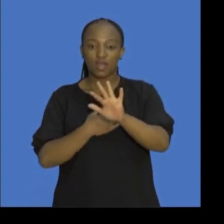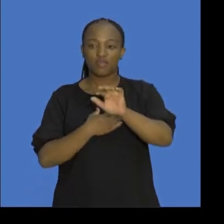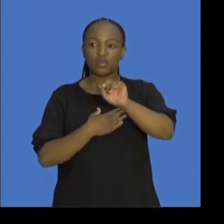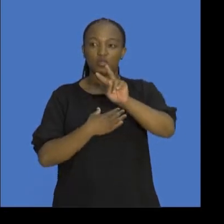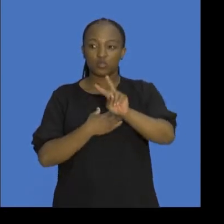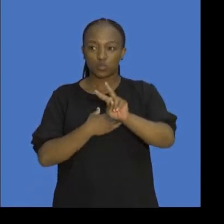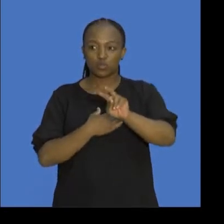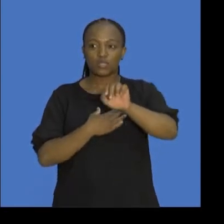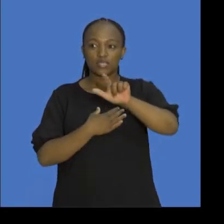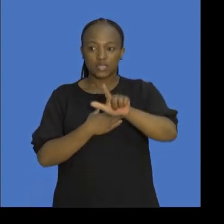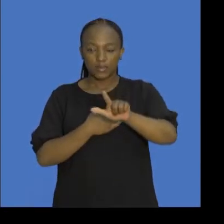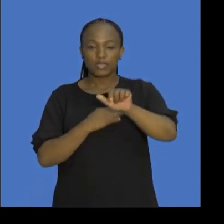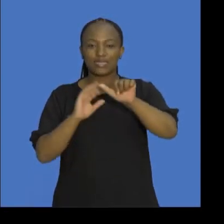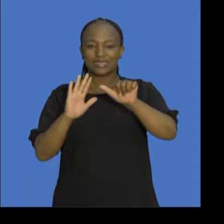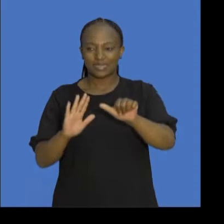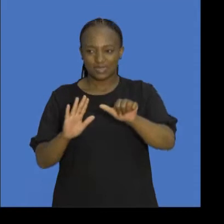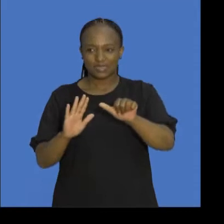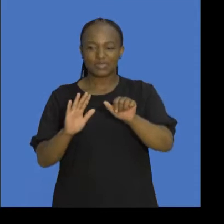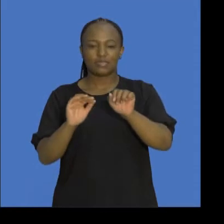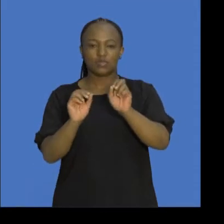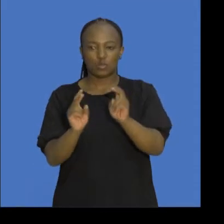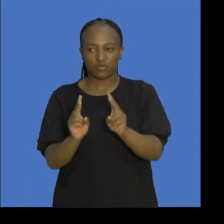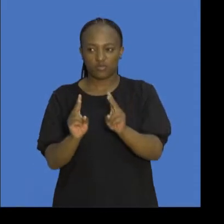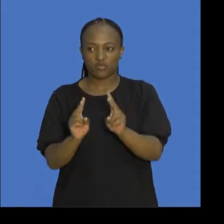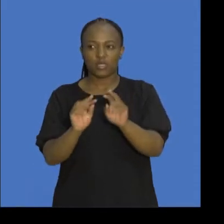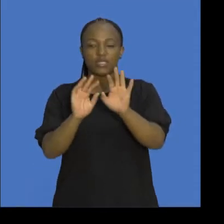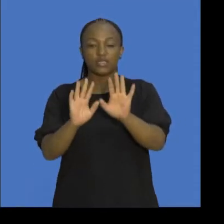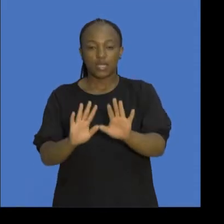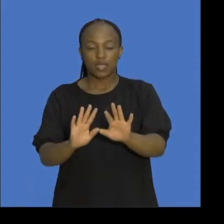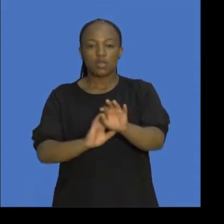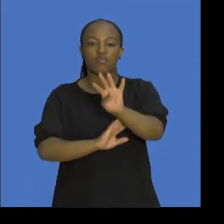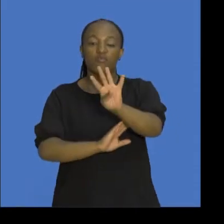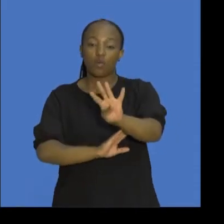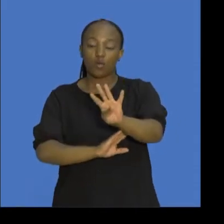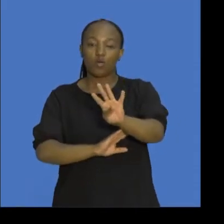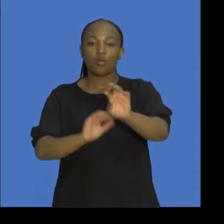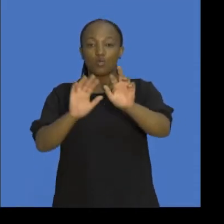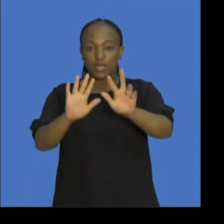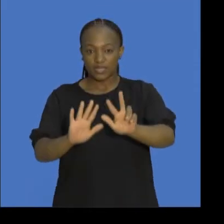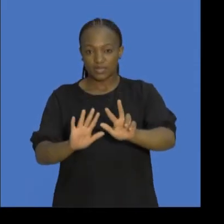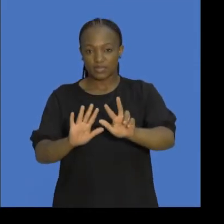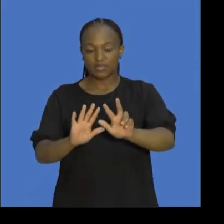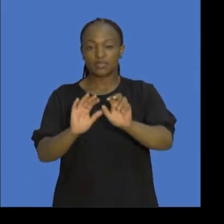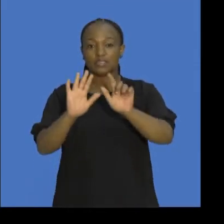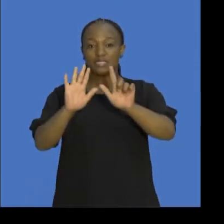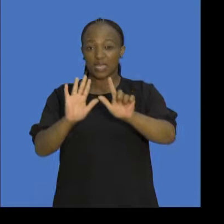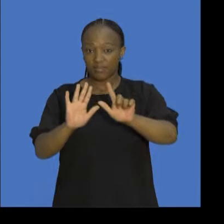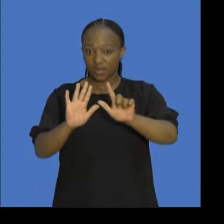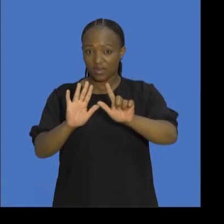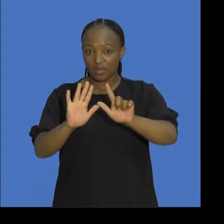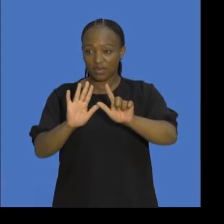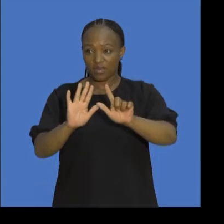2, 7 again, 6, 12, 10, 4, 8,